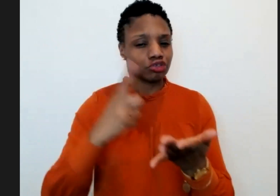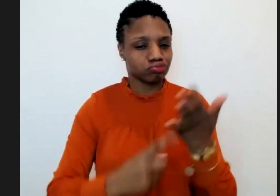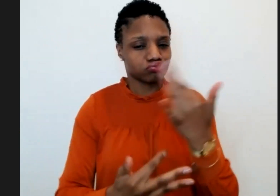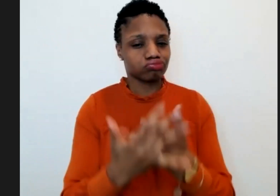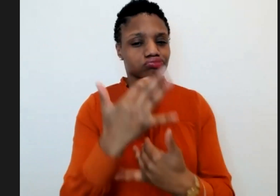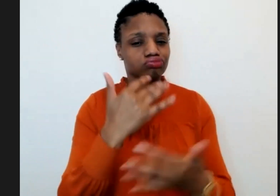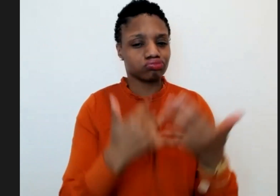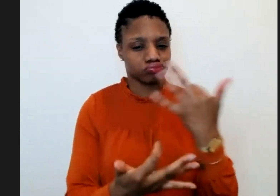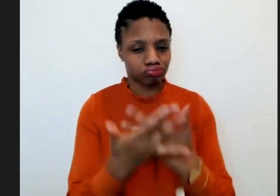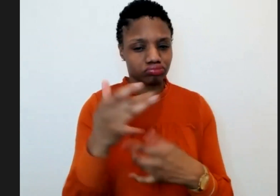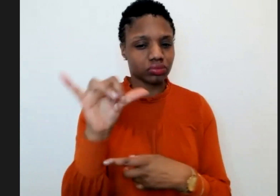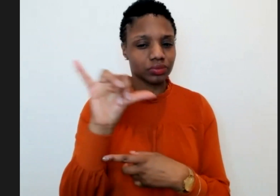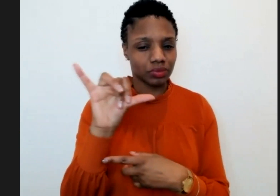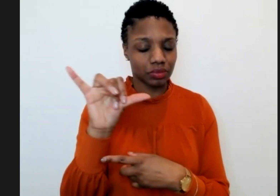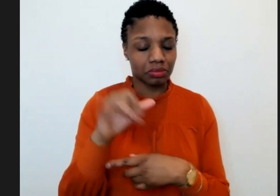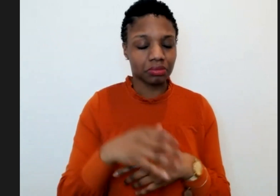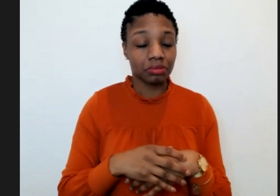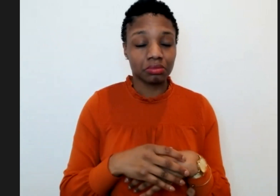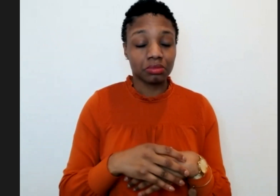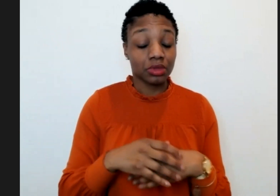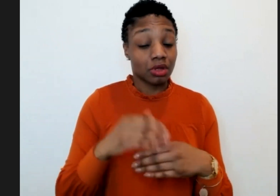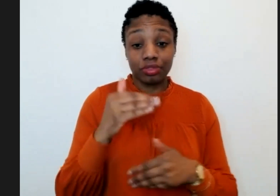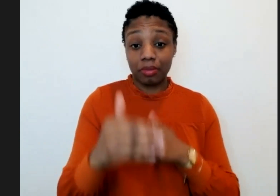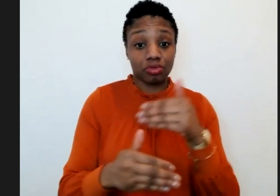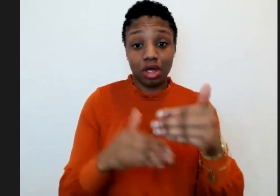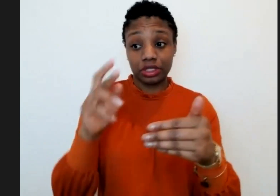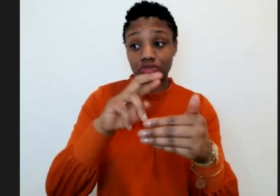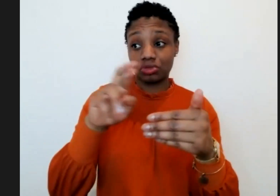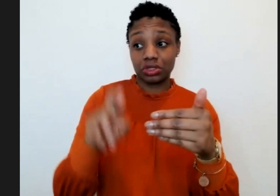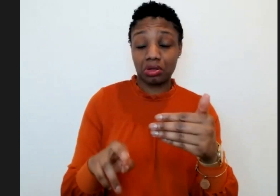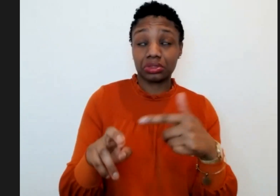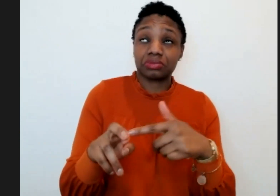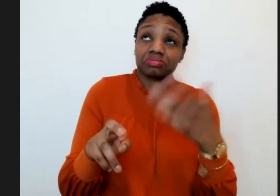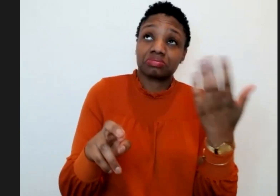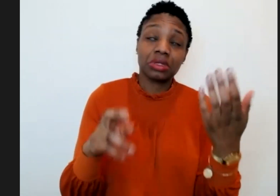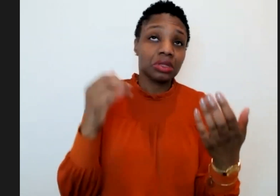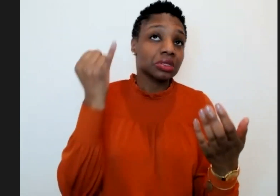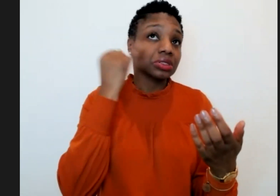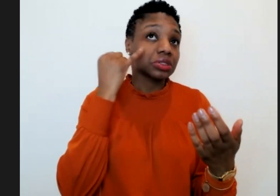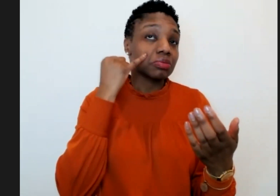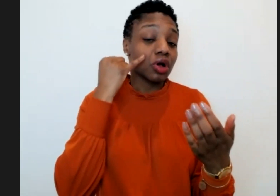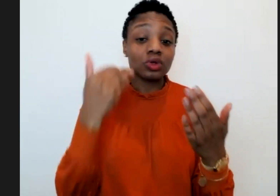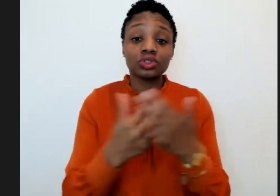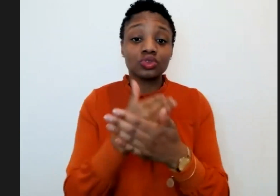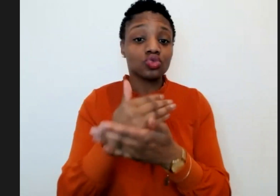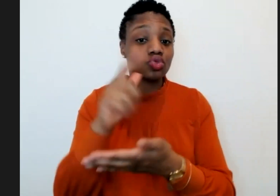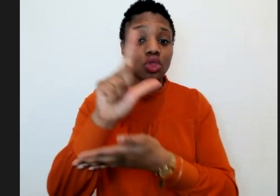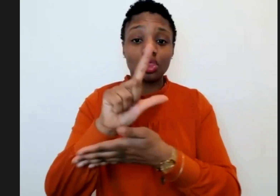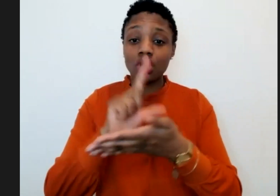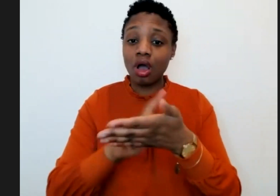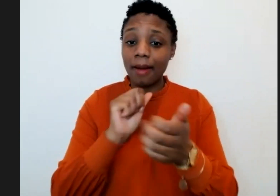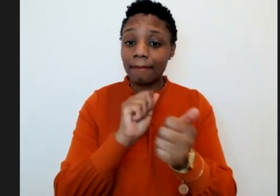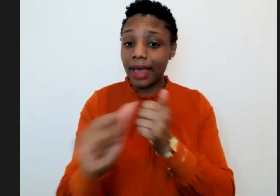think that whatever may come out of this process, let's say there's a new legislative framework,